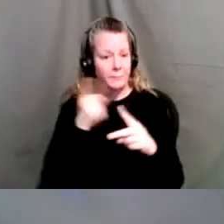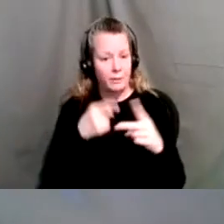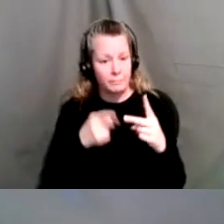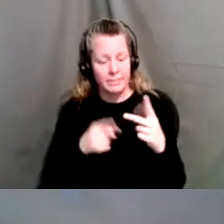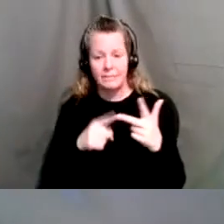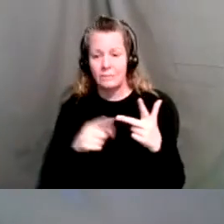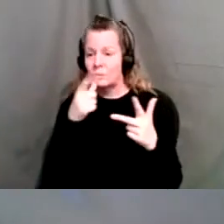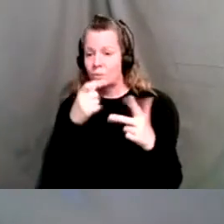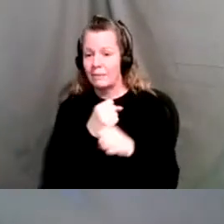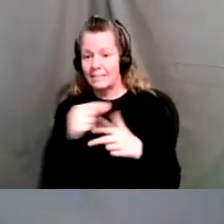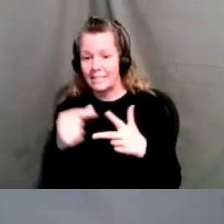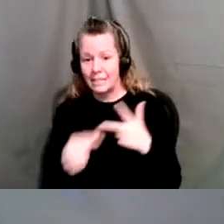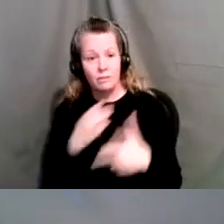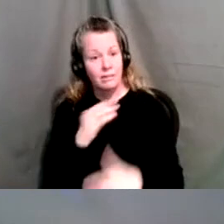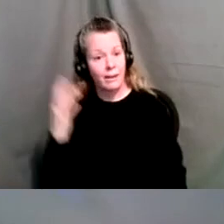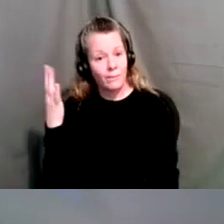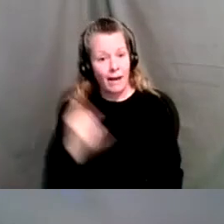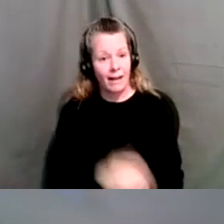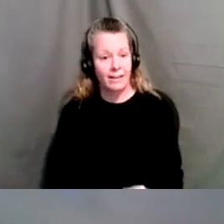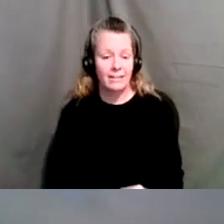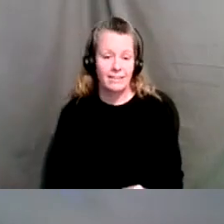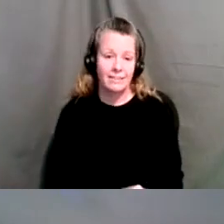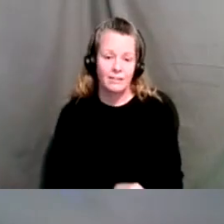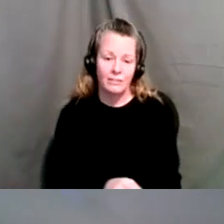why. Definitely, just to underline your point.